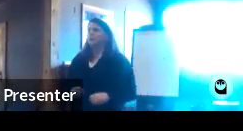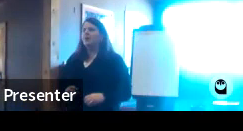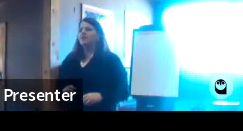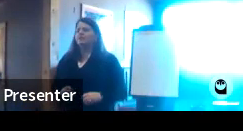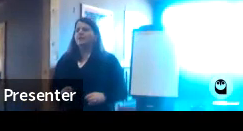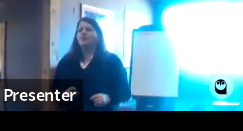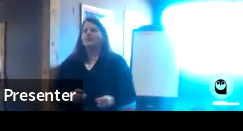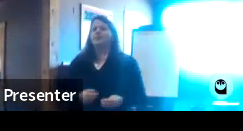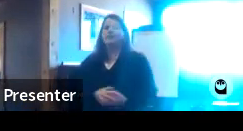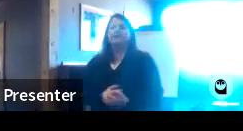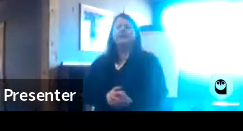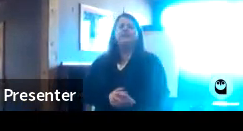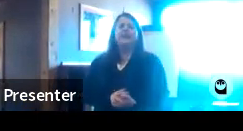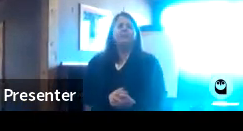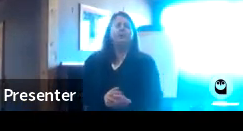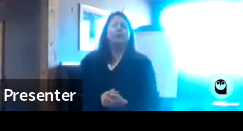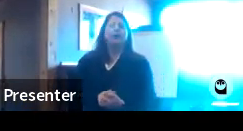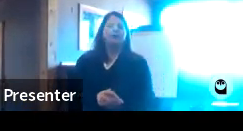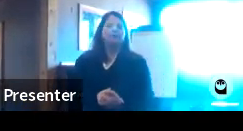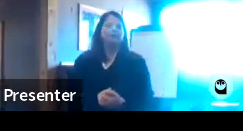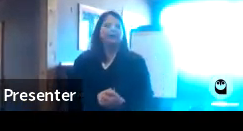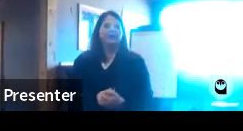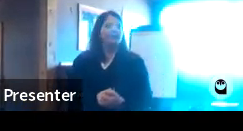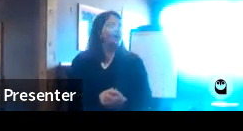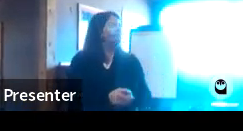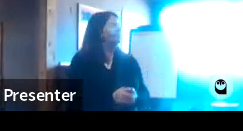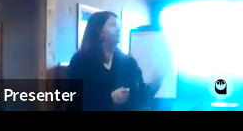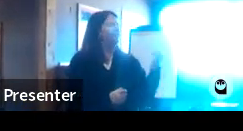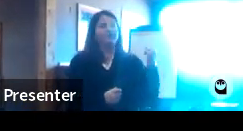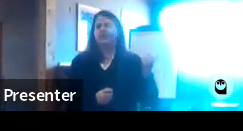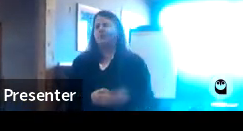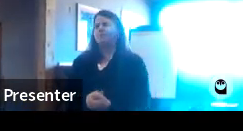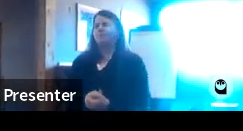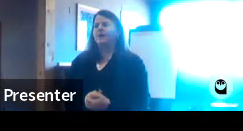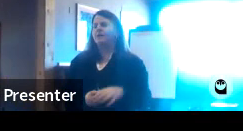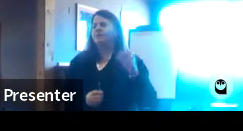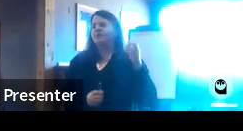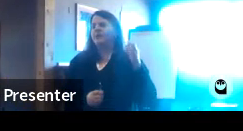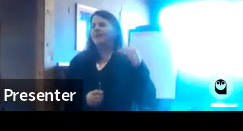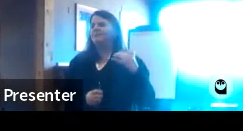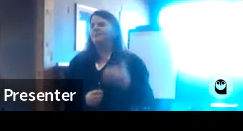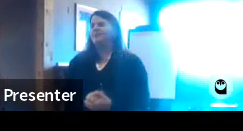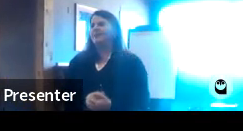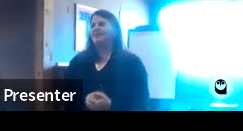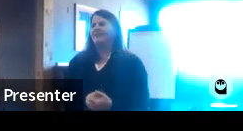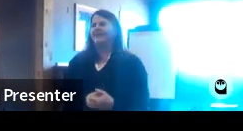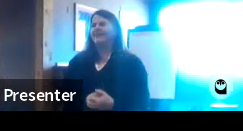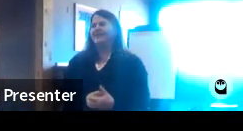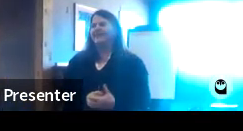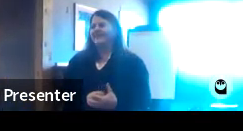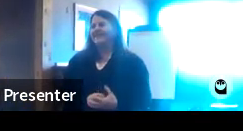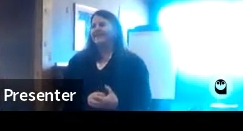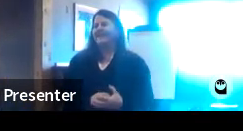Okay, so we're gonna watch a video here. This is an example of an expert. How many of you have seen this video or this movie, My Cousin